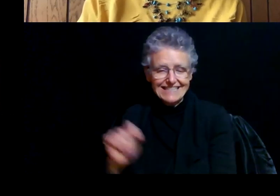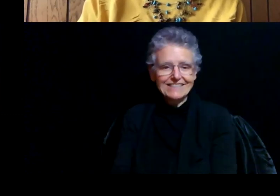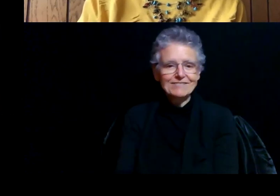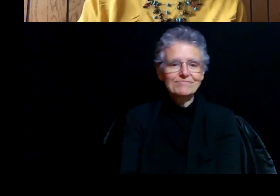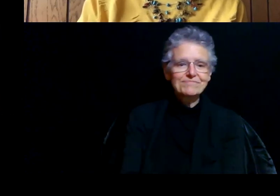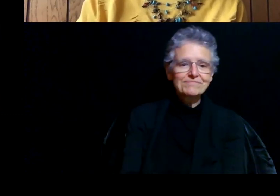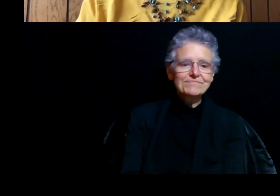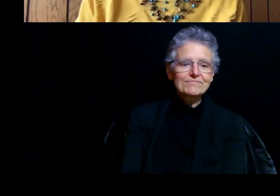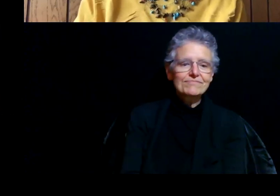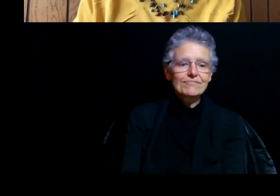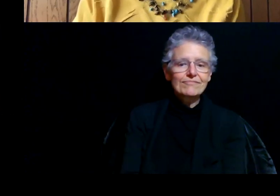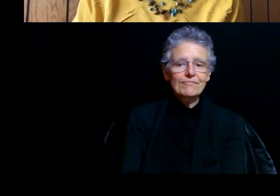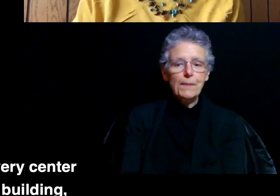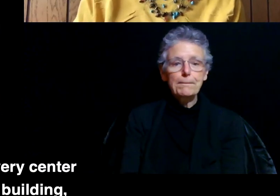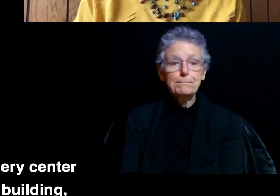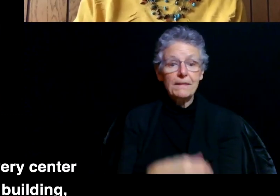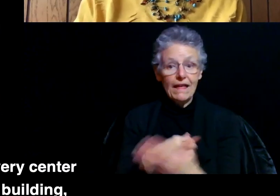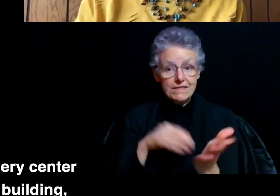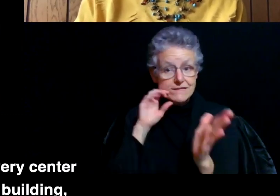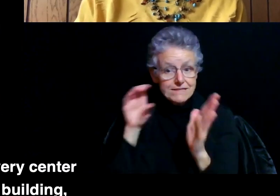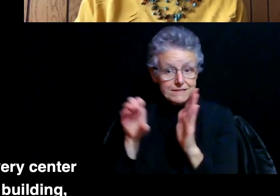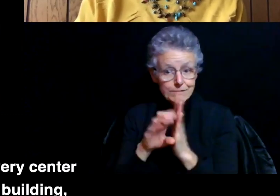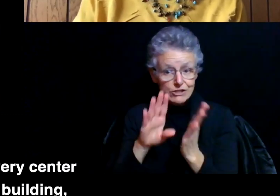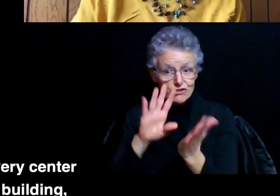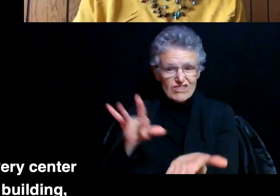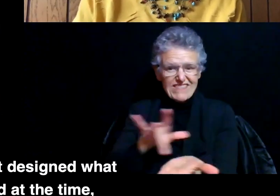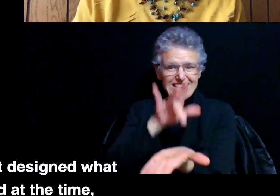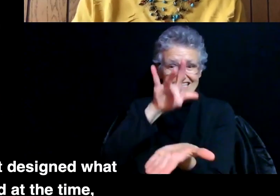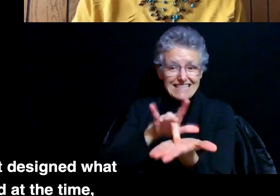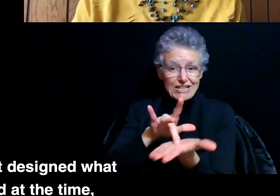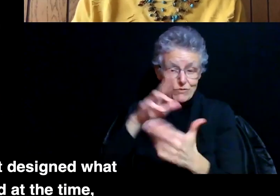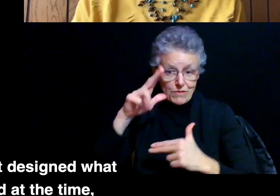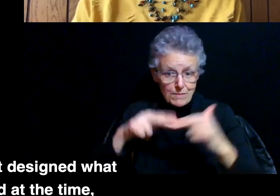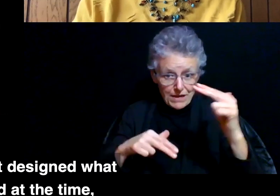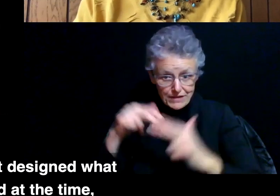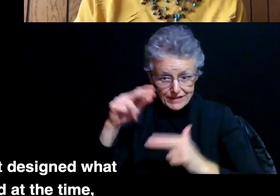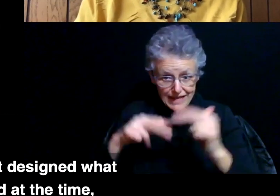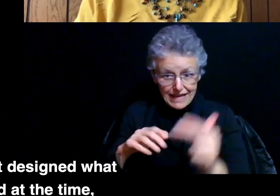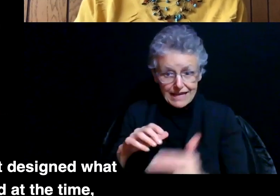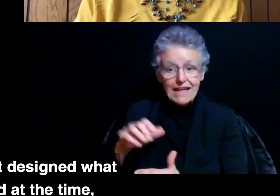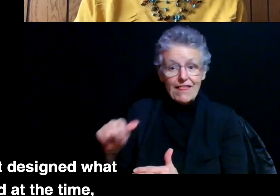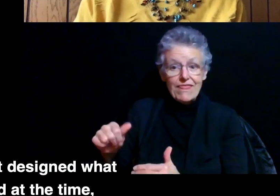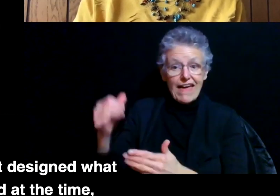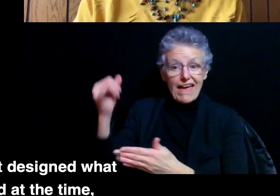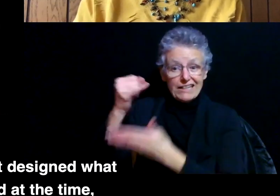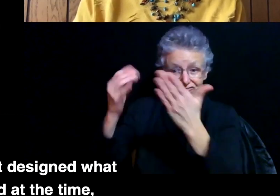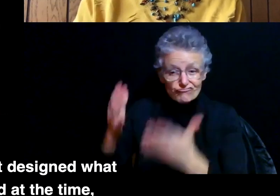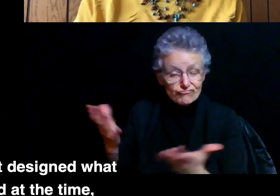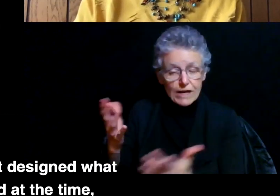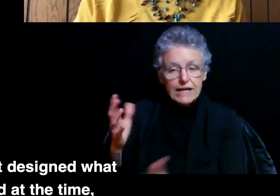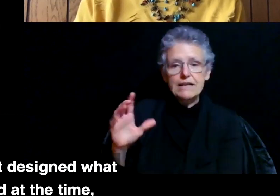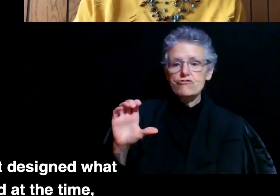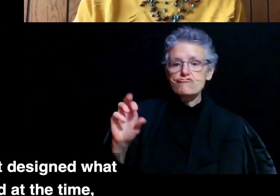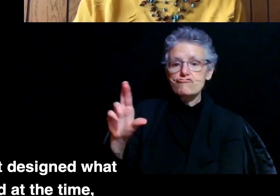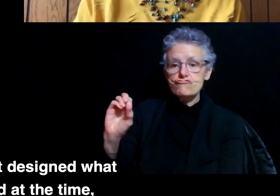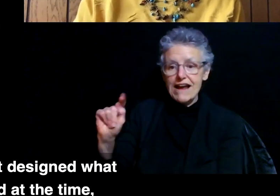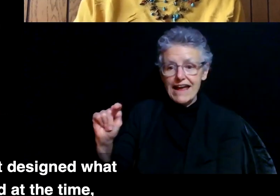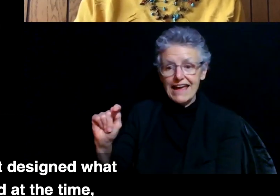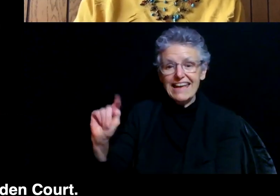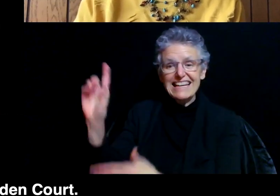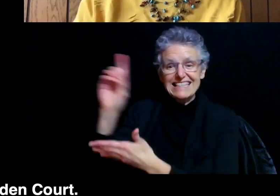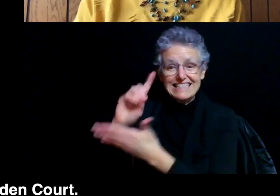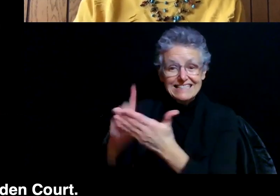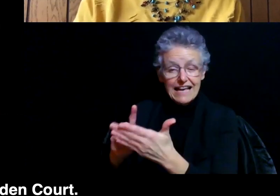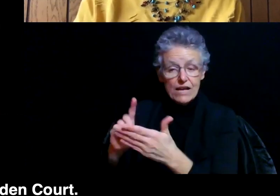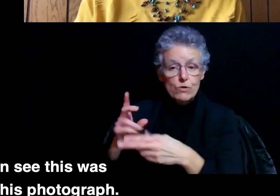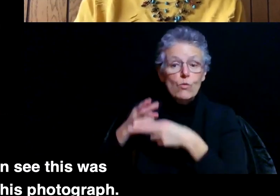old photograph of the garden court. In the very center of the building, Philip Cret designed what was called at the time